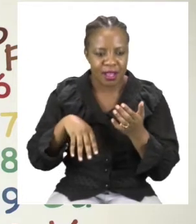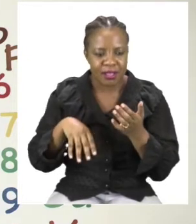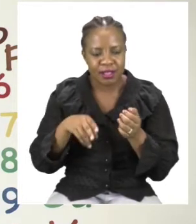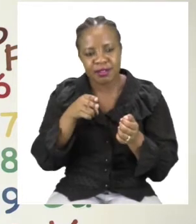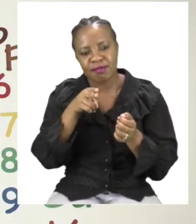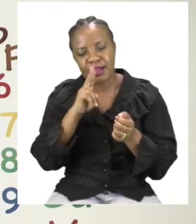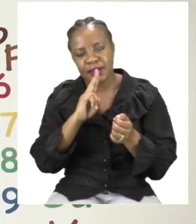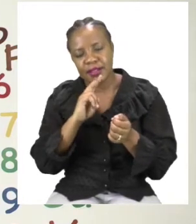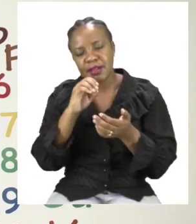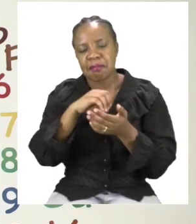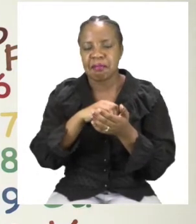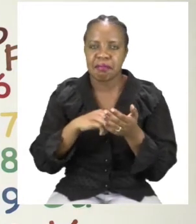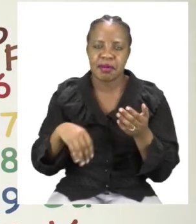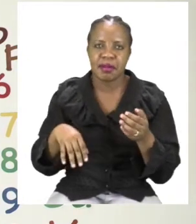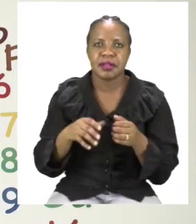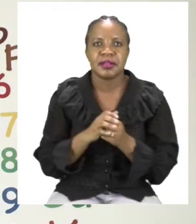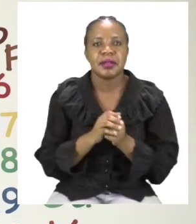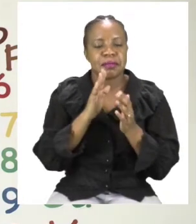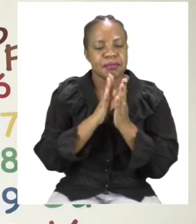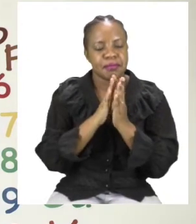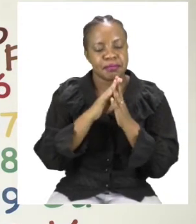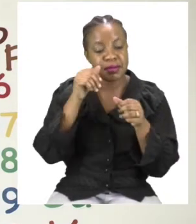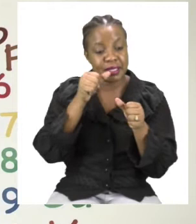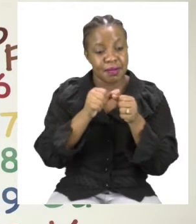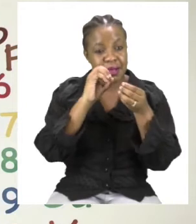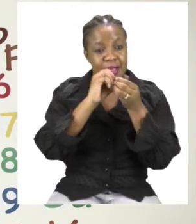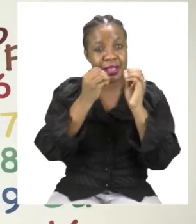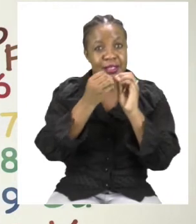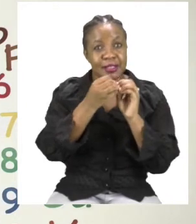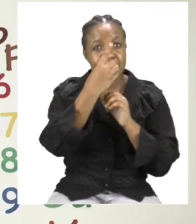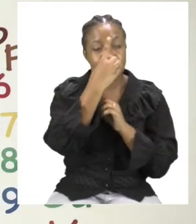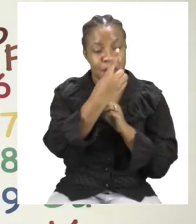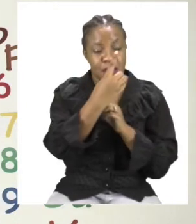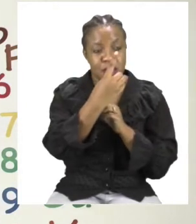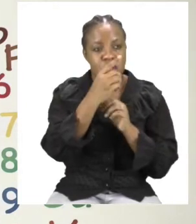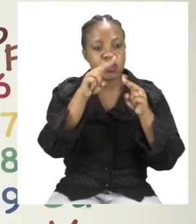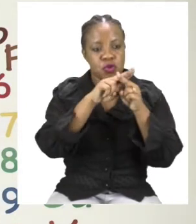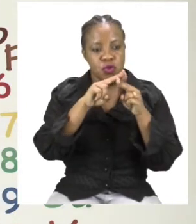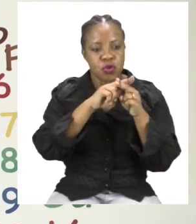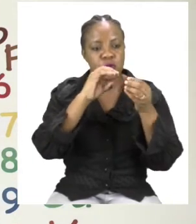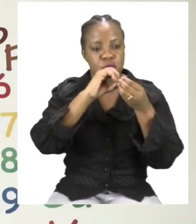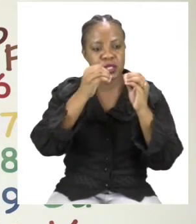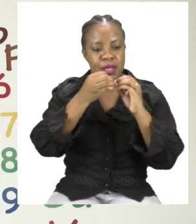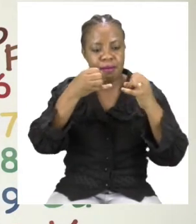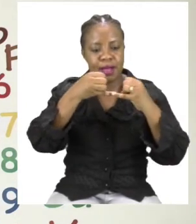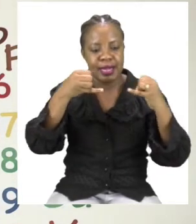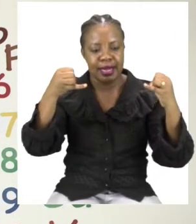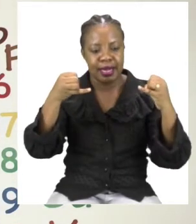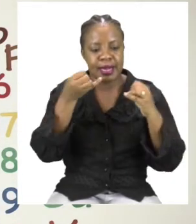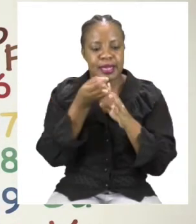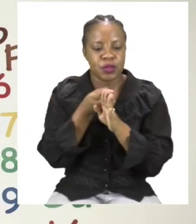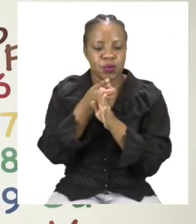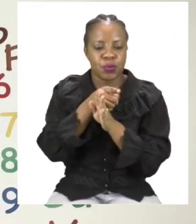please remember, for number 1, you can simply use your number line and count backwards. For